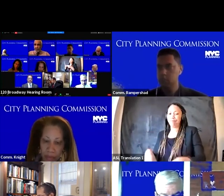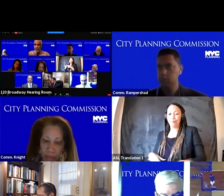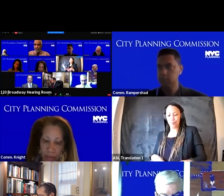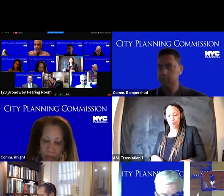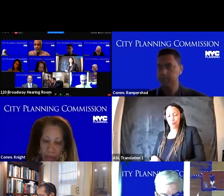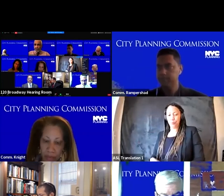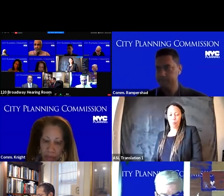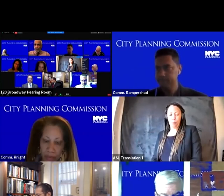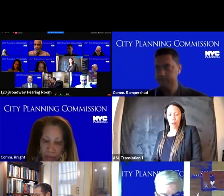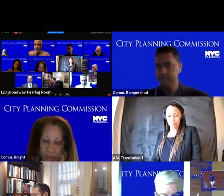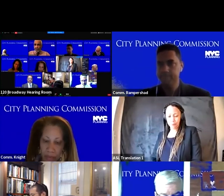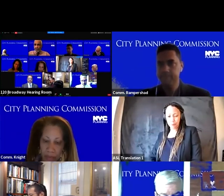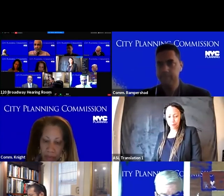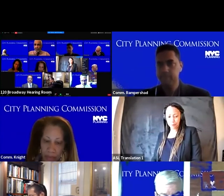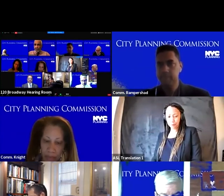So I am